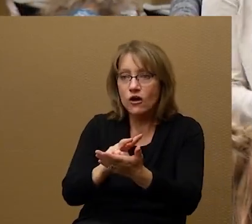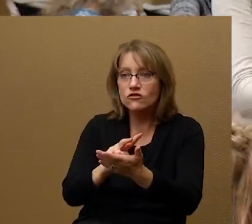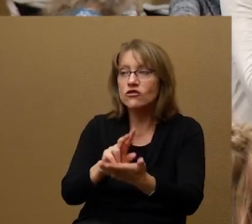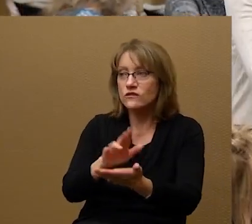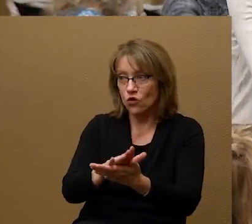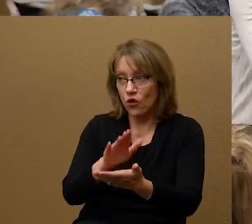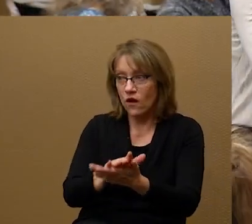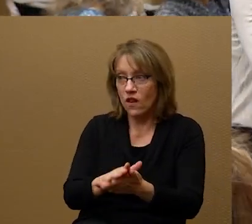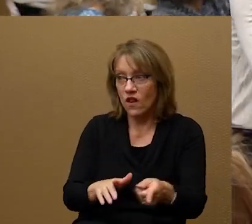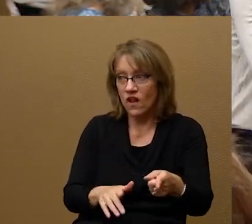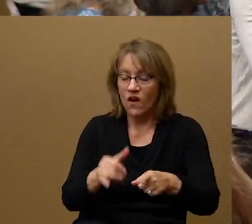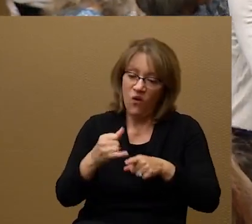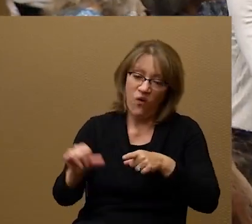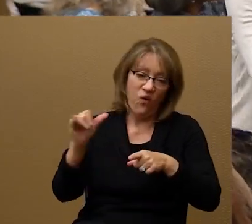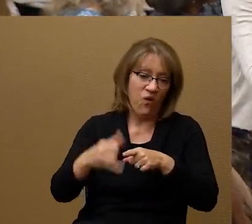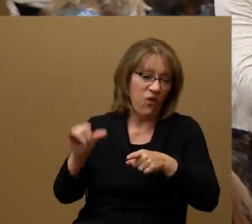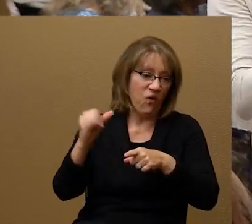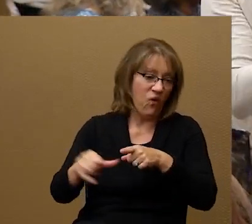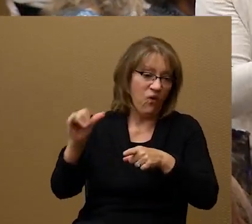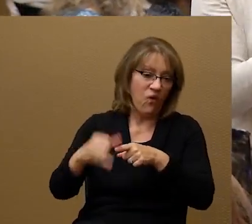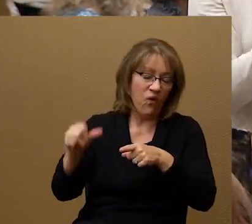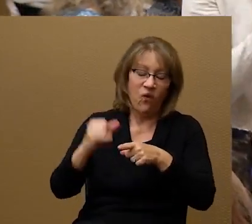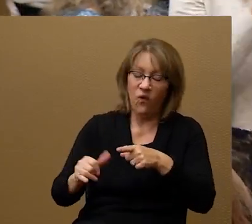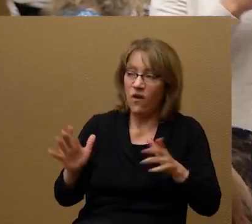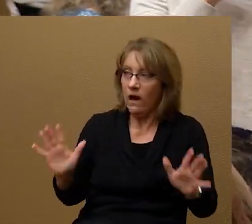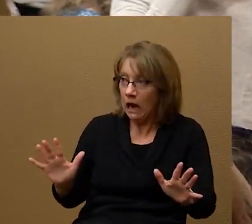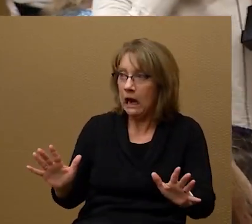help. We're really trying.